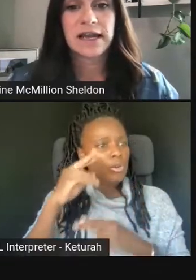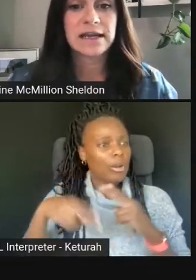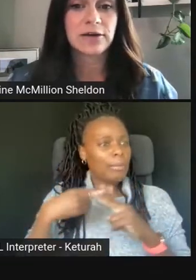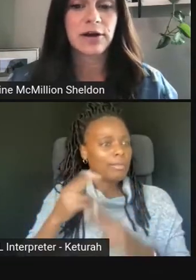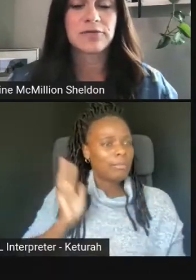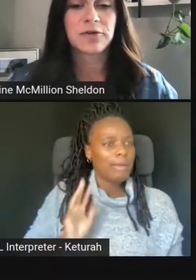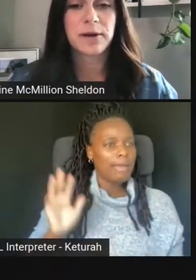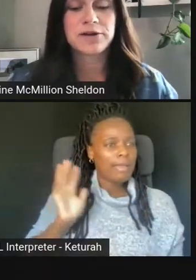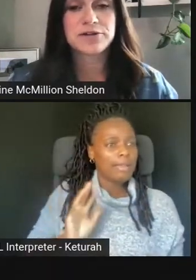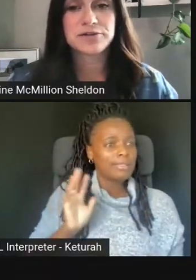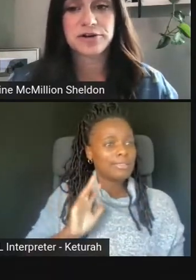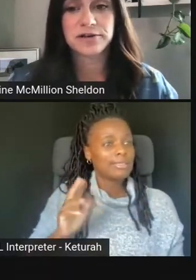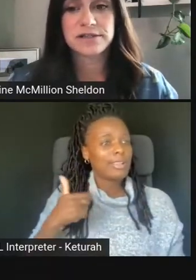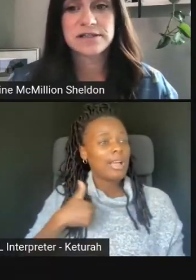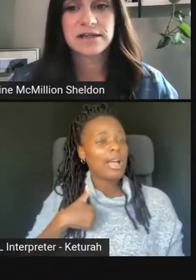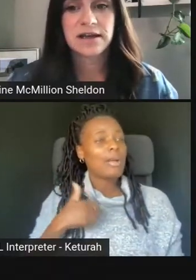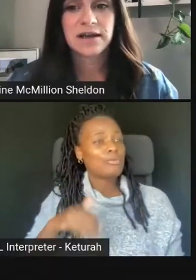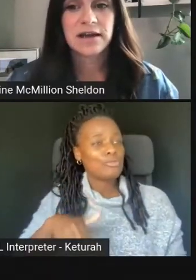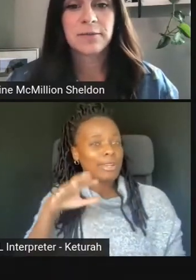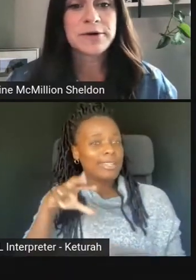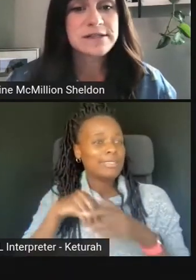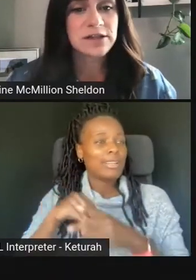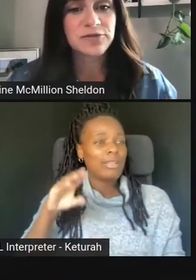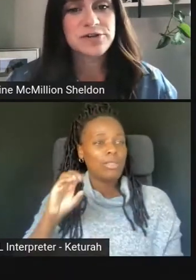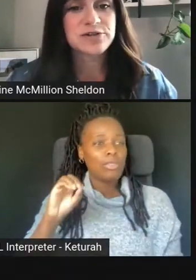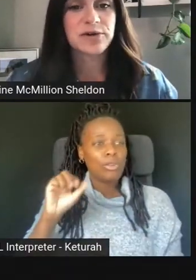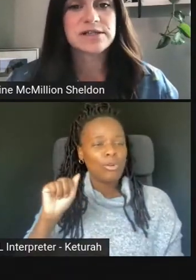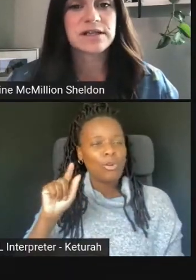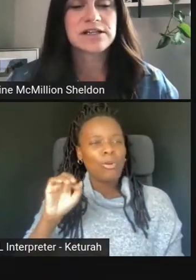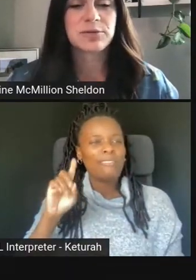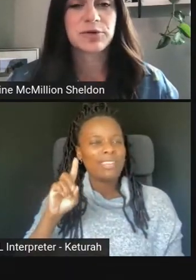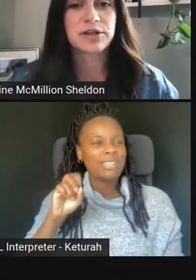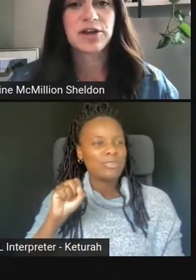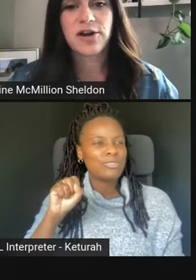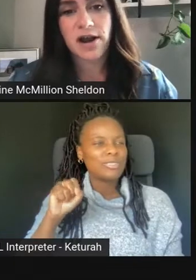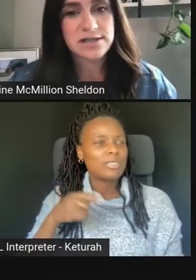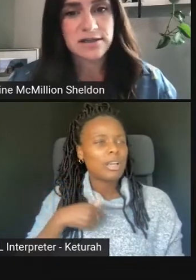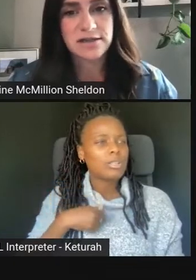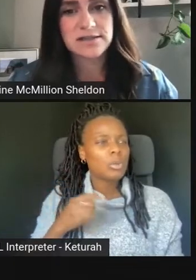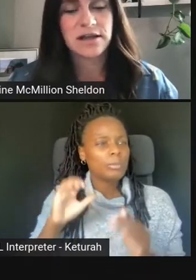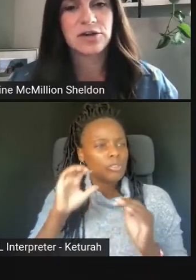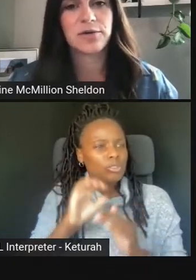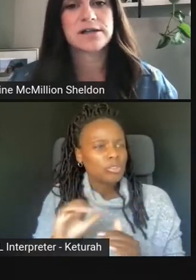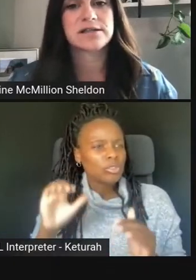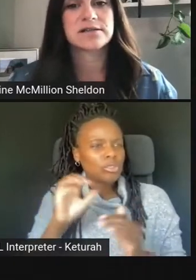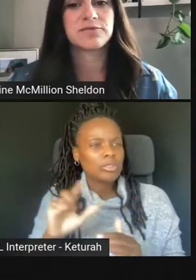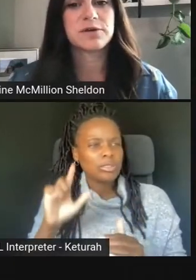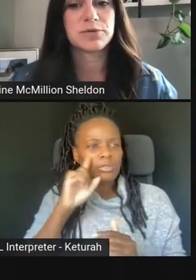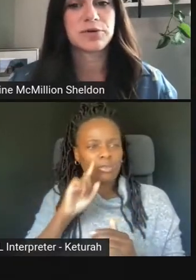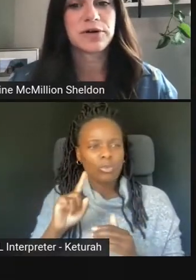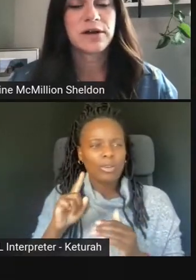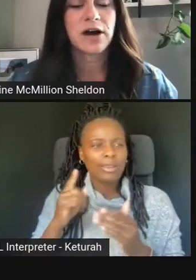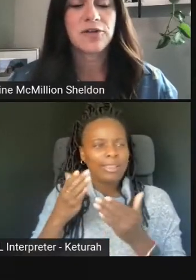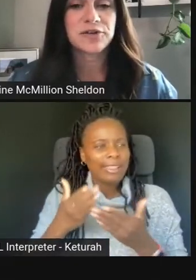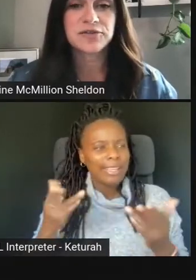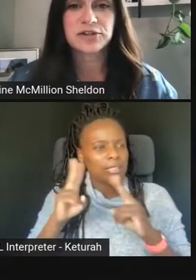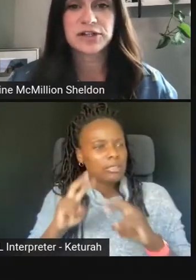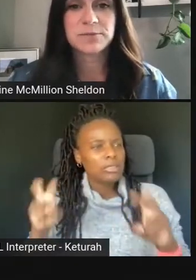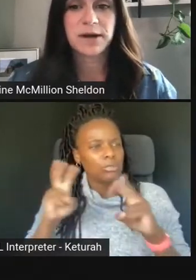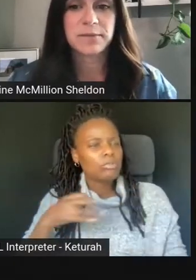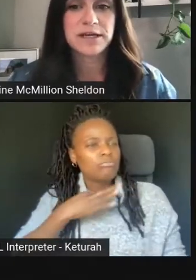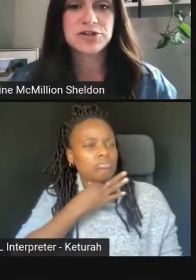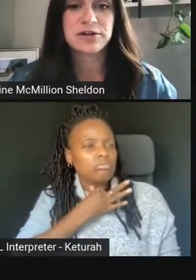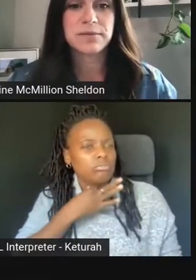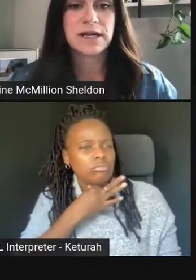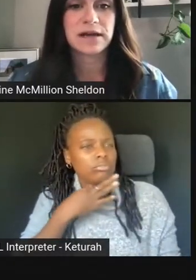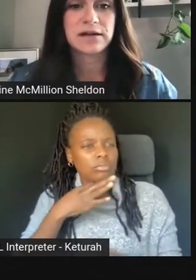a landing ground for parachute journalists, I'm always looking for stories that explore the curiosities and nuances of people often overlooked